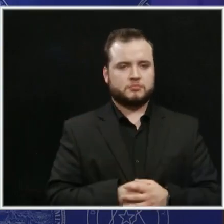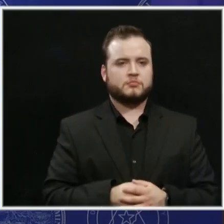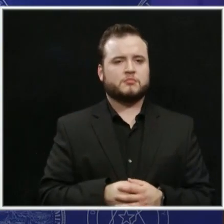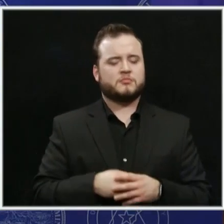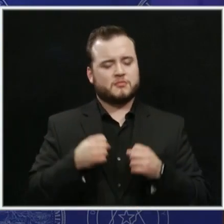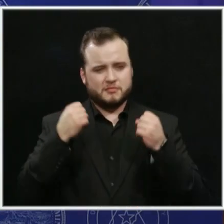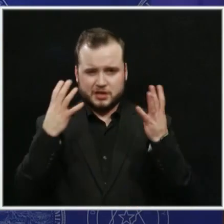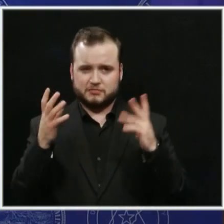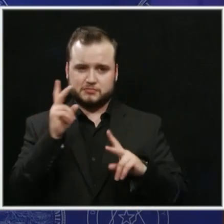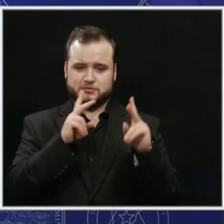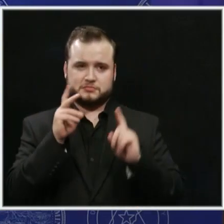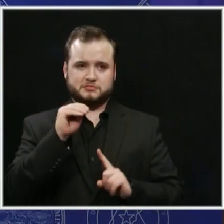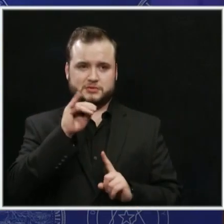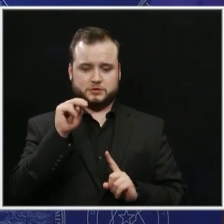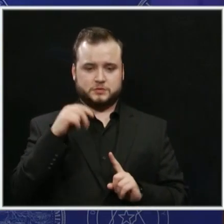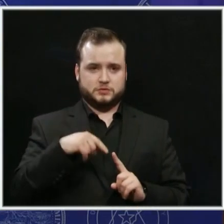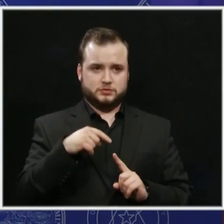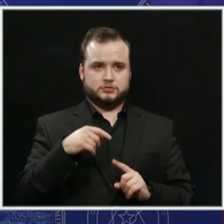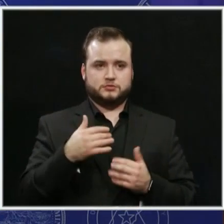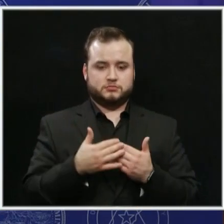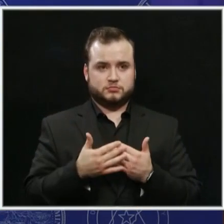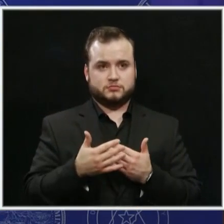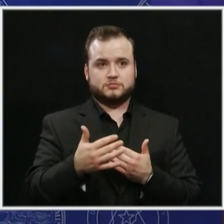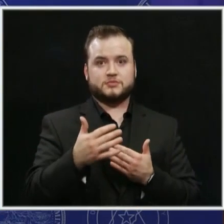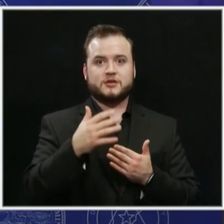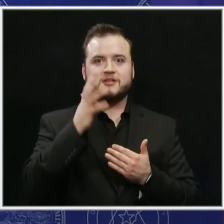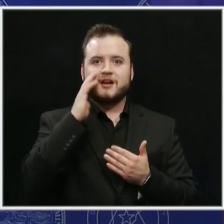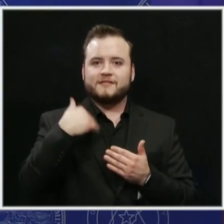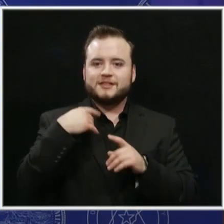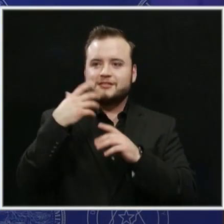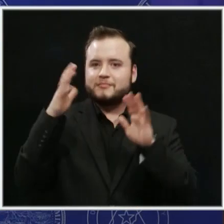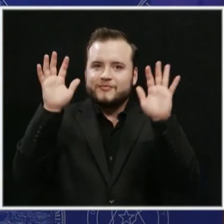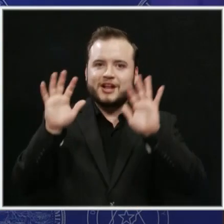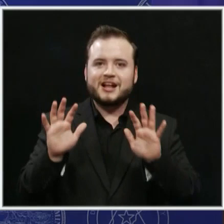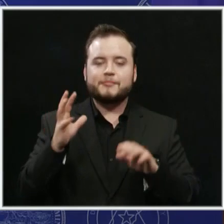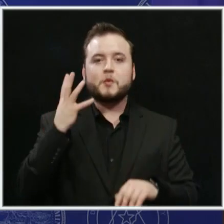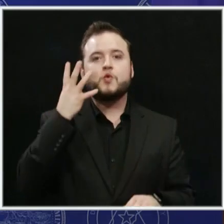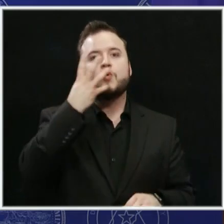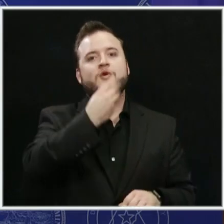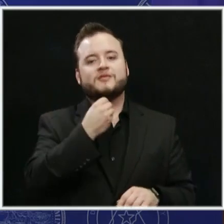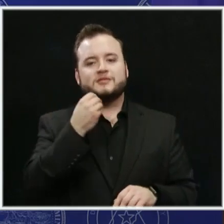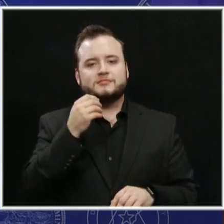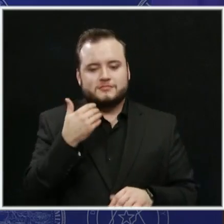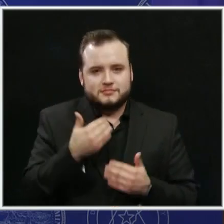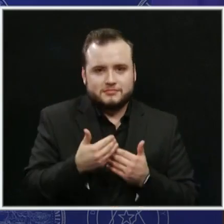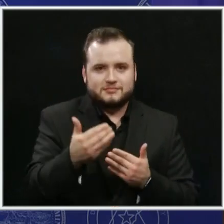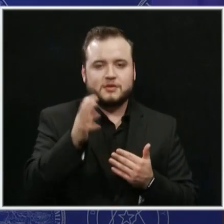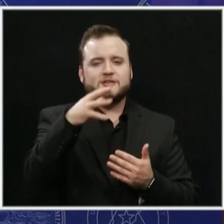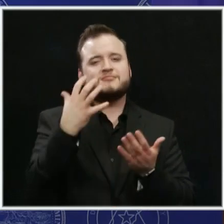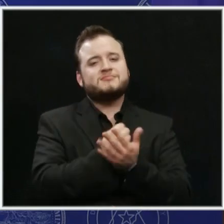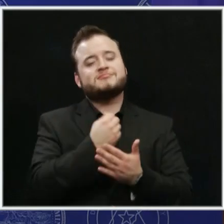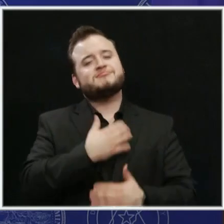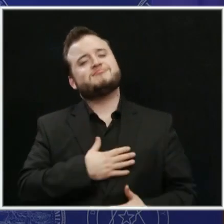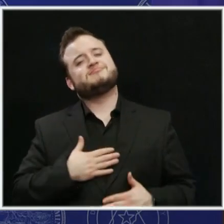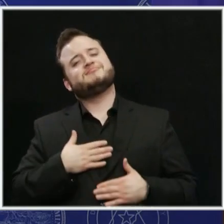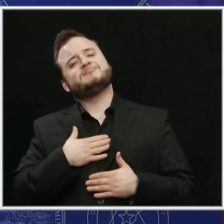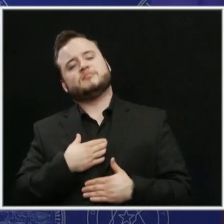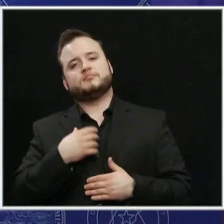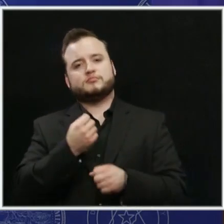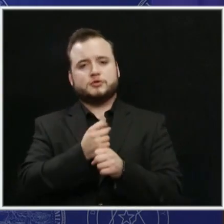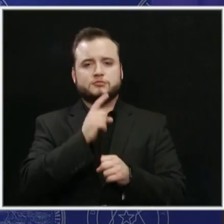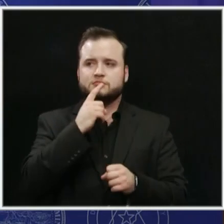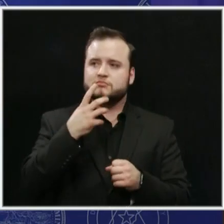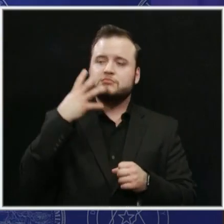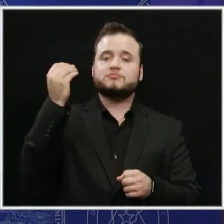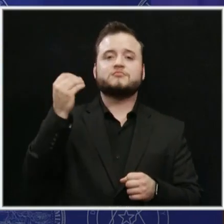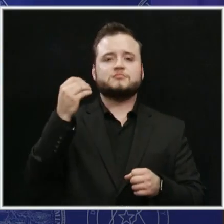weekend. It's supposed to be nice tomorrow. Enjoy it. Do the best you can. I know, and you don't need me to tell you this is stressful. You